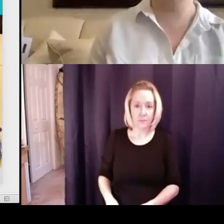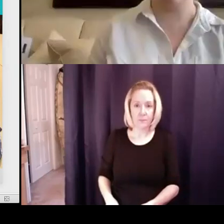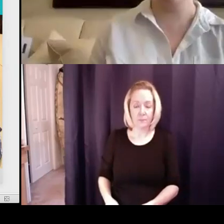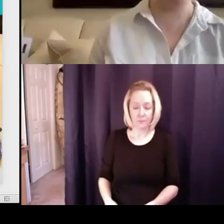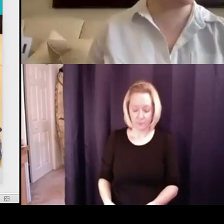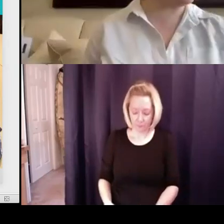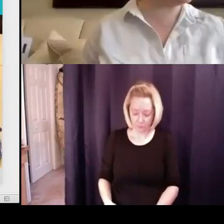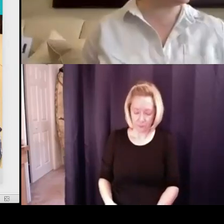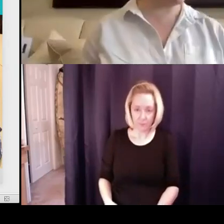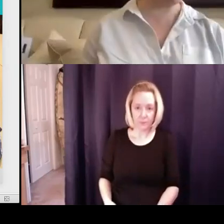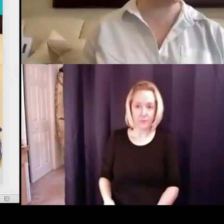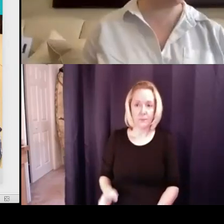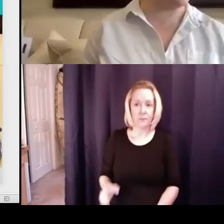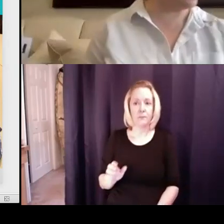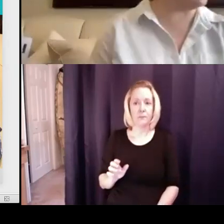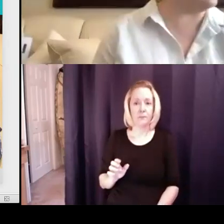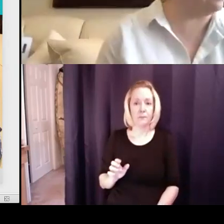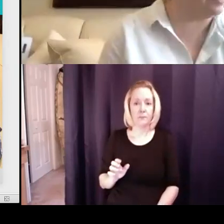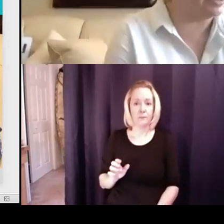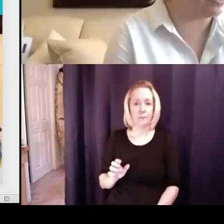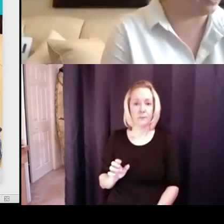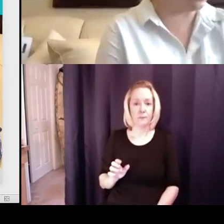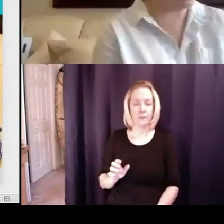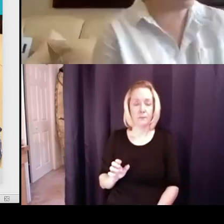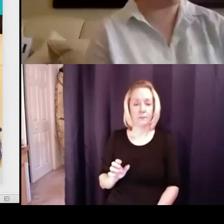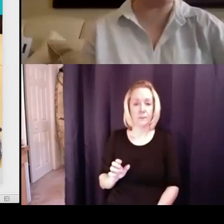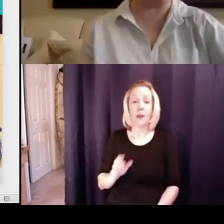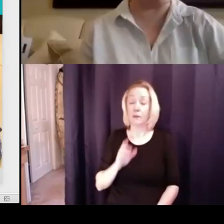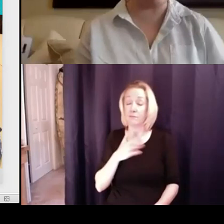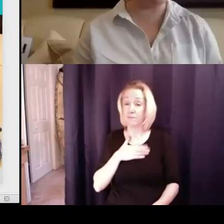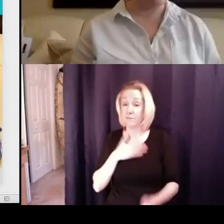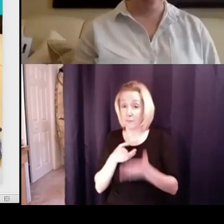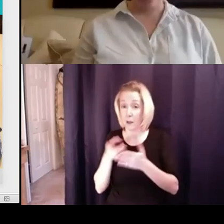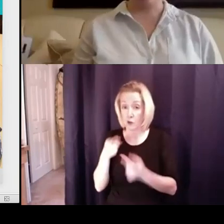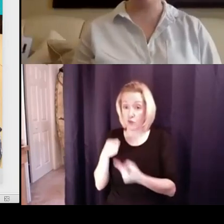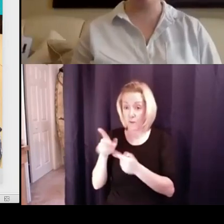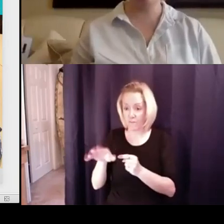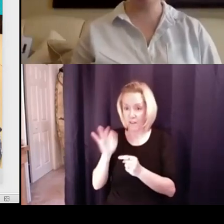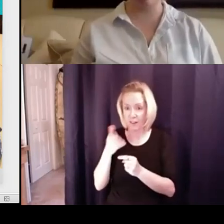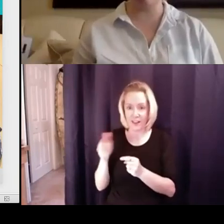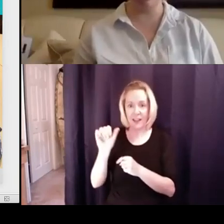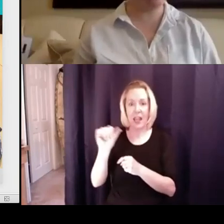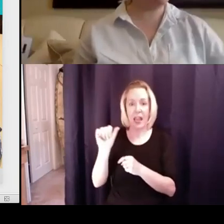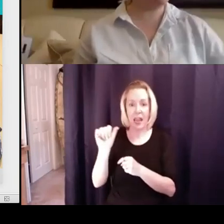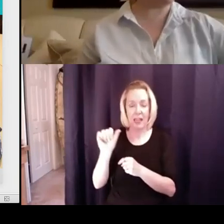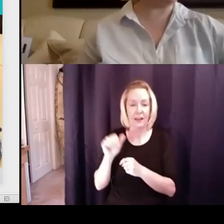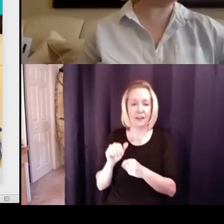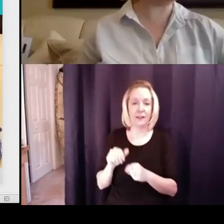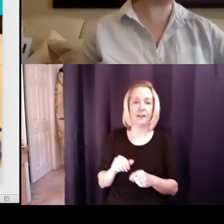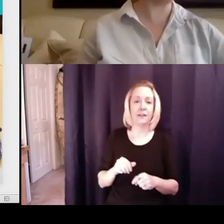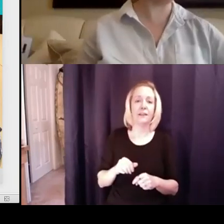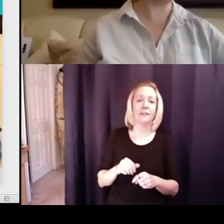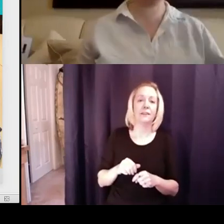I found a lot more for B than I found for A. I really struggled with A for some reason. But maybe you